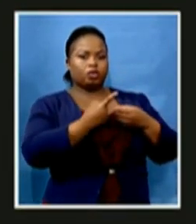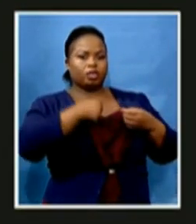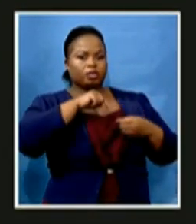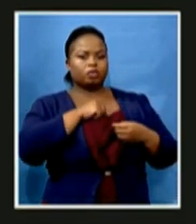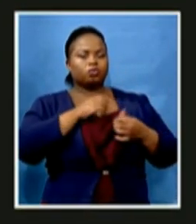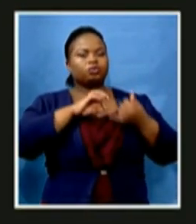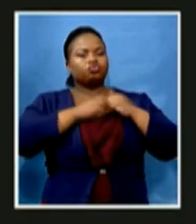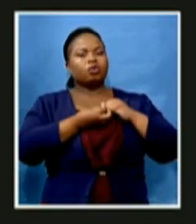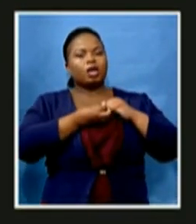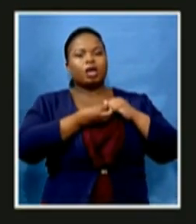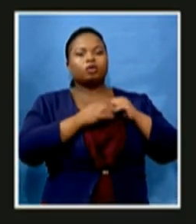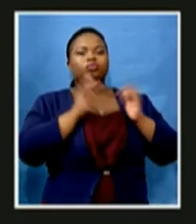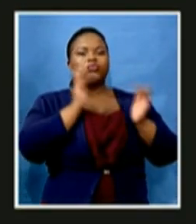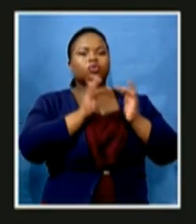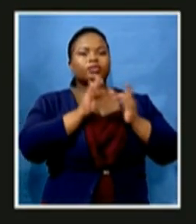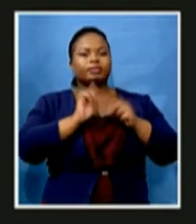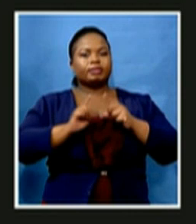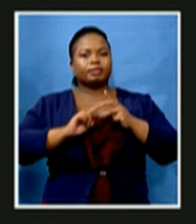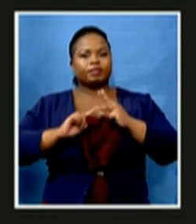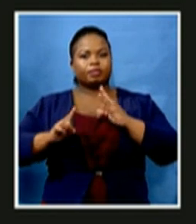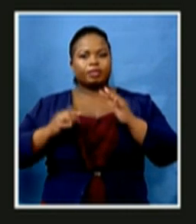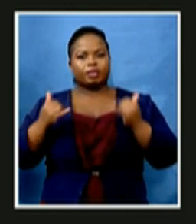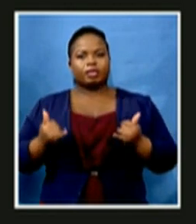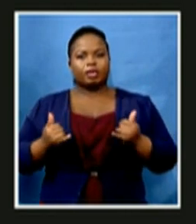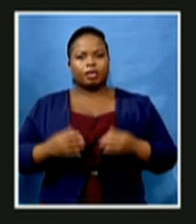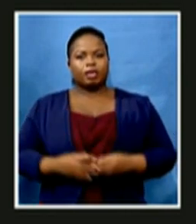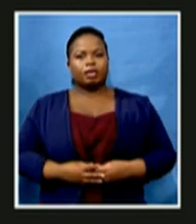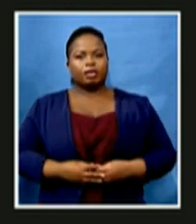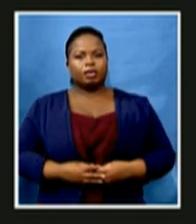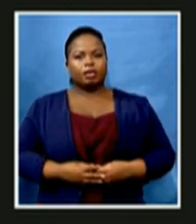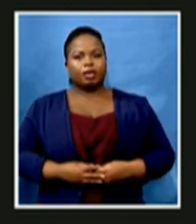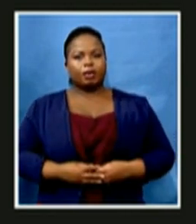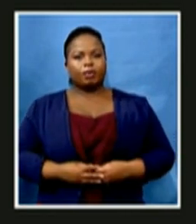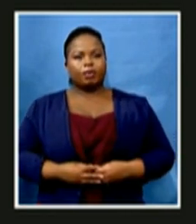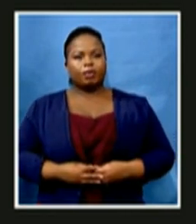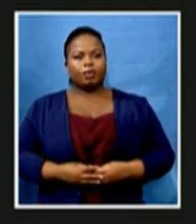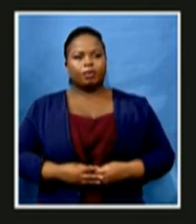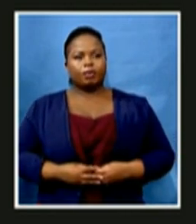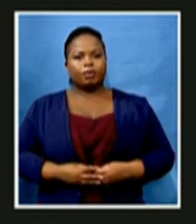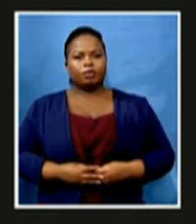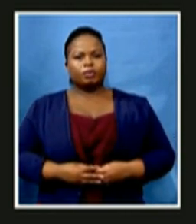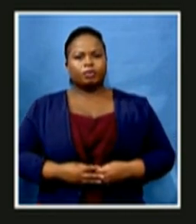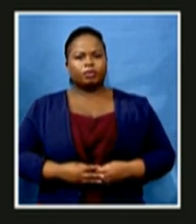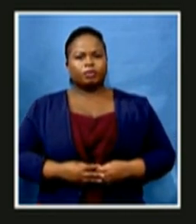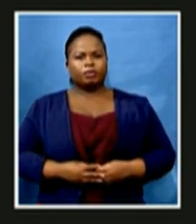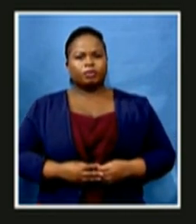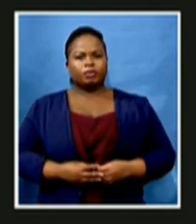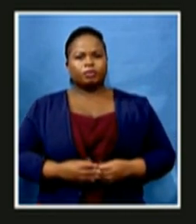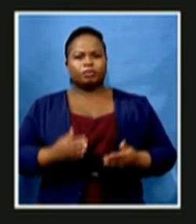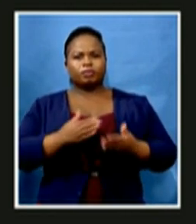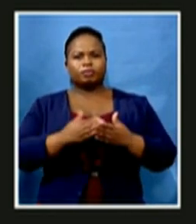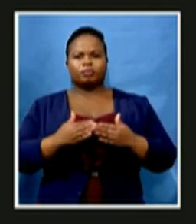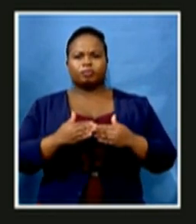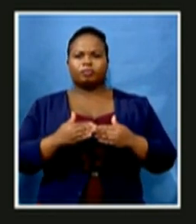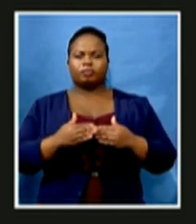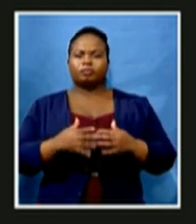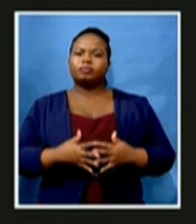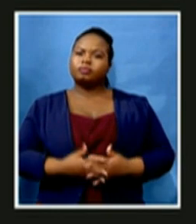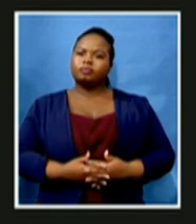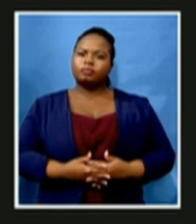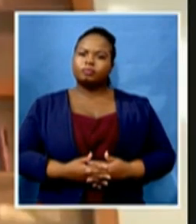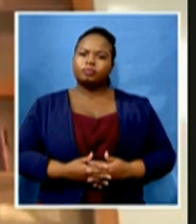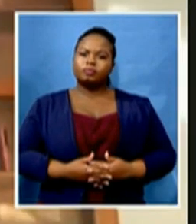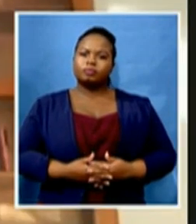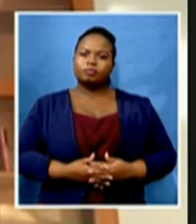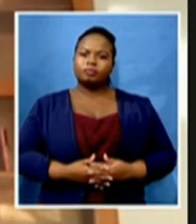to that Zoom symposium where modelers have been working hard to predict the pattern and spread of COVID-19 there in South Africa. They are presenting their strategies.